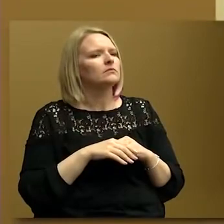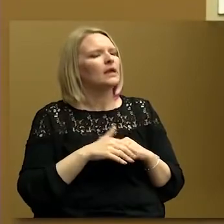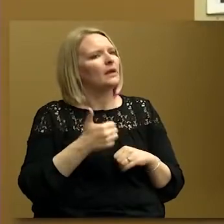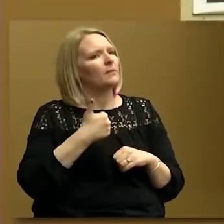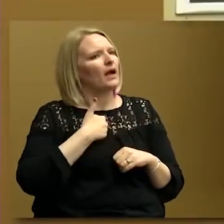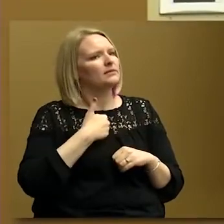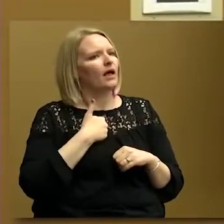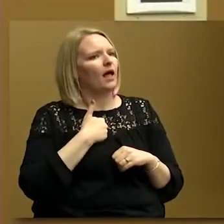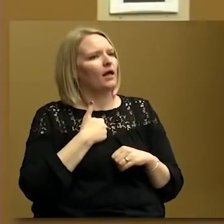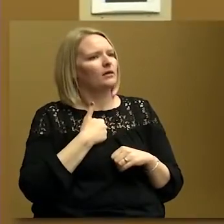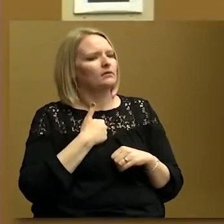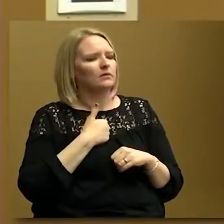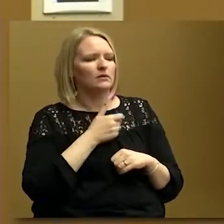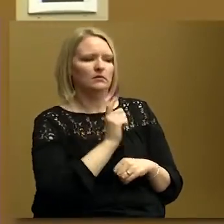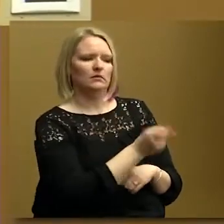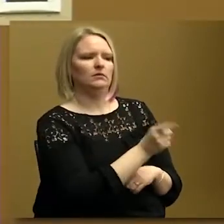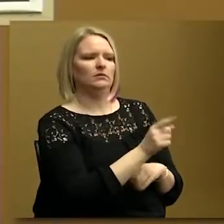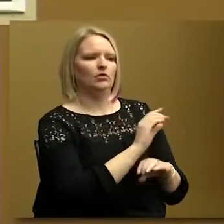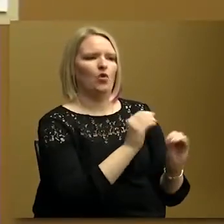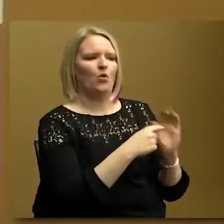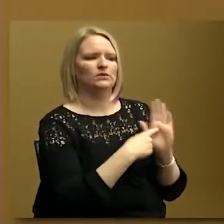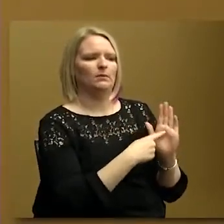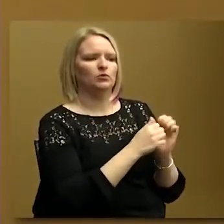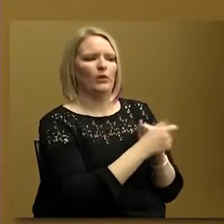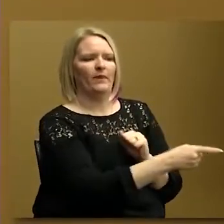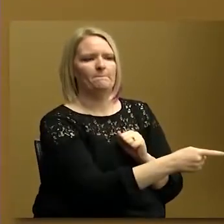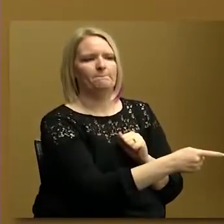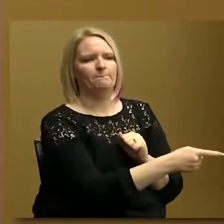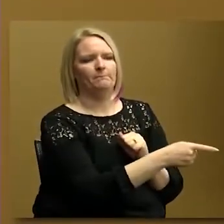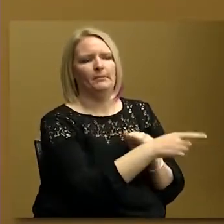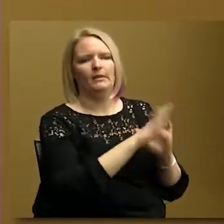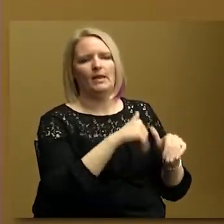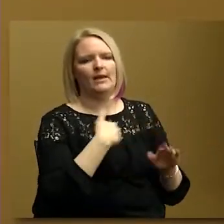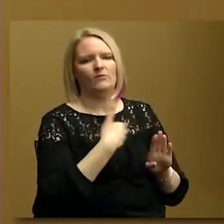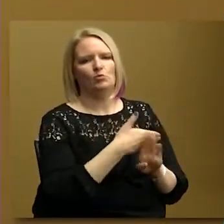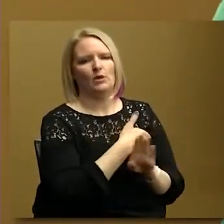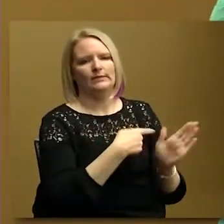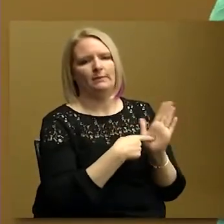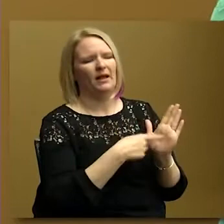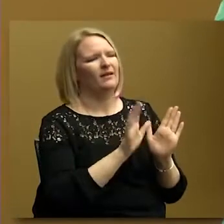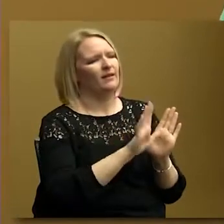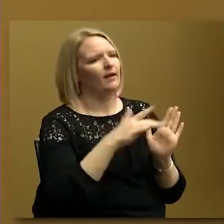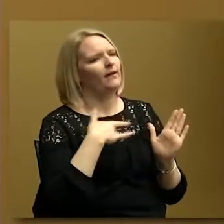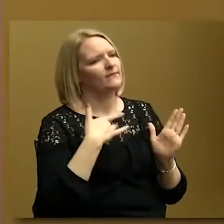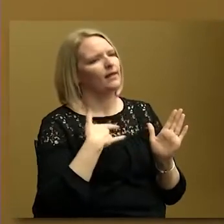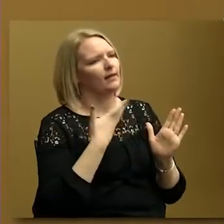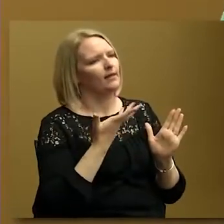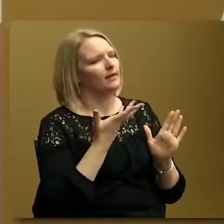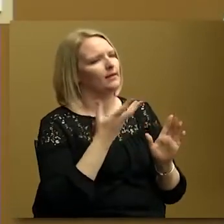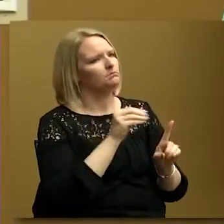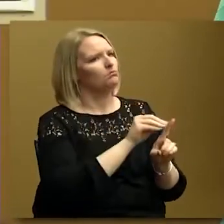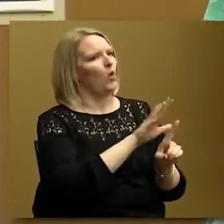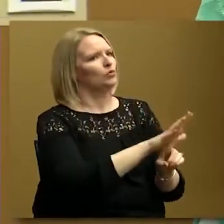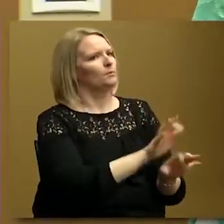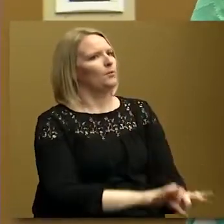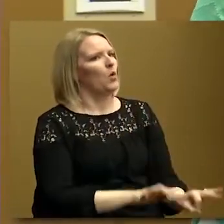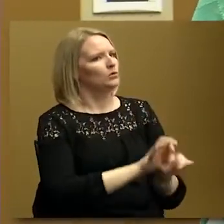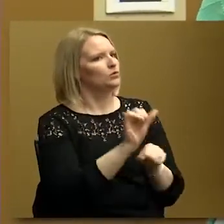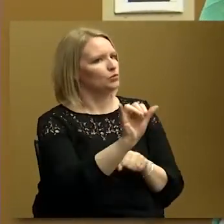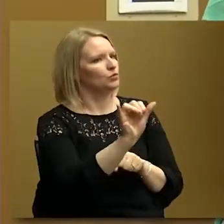for, oh, don't you use any symbols with this kid that doesn't have yet. Because I also feel like there's an exposure piece to